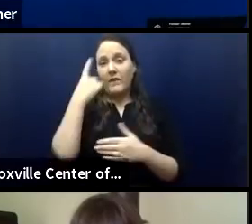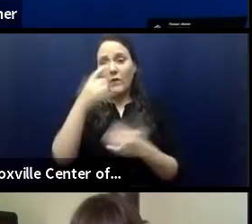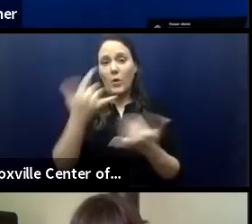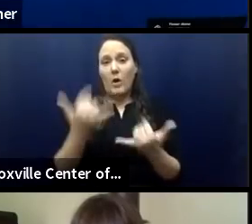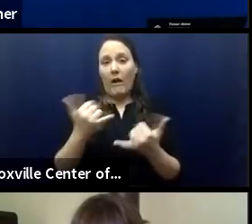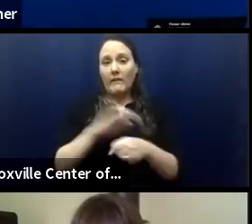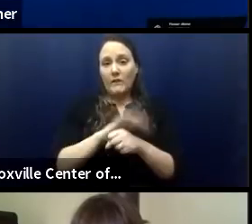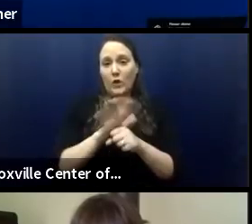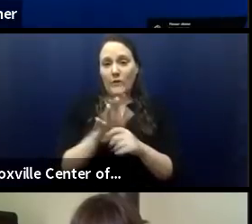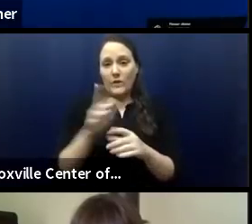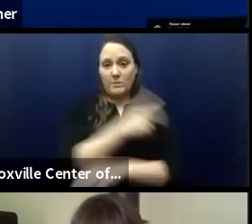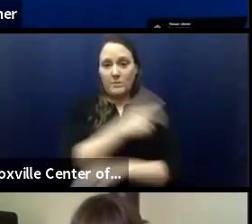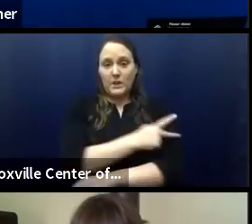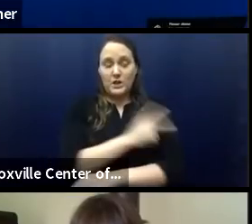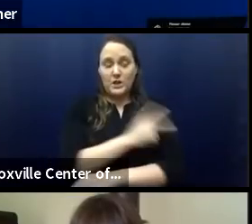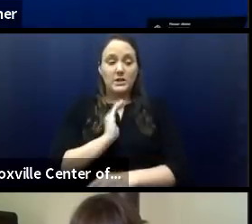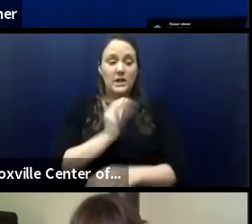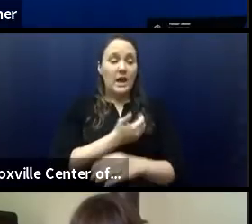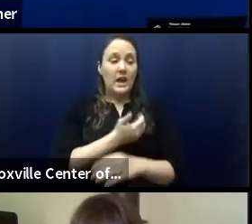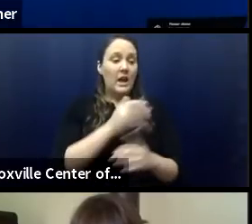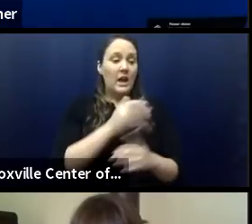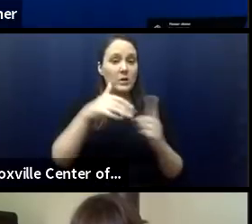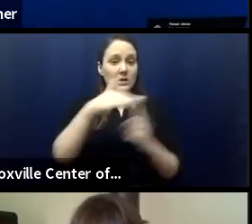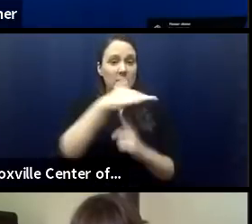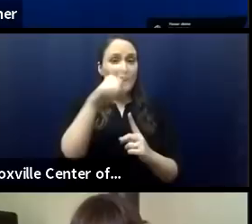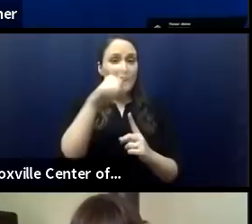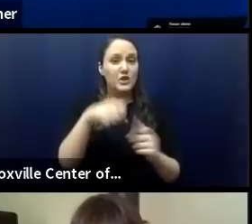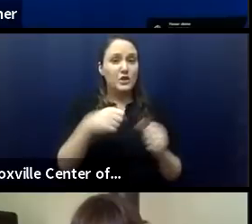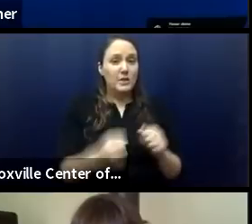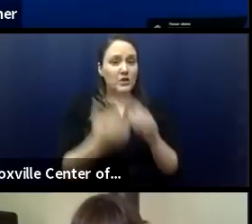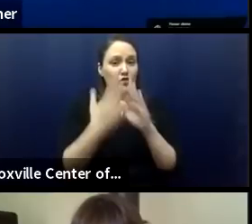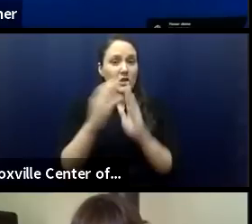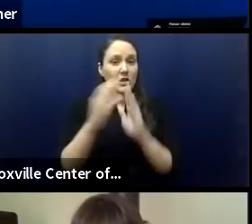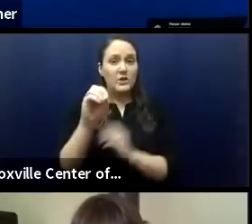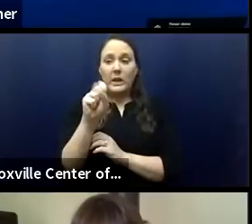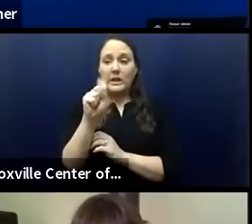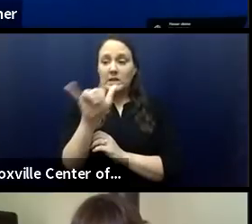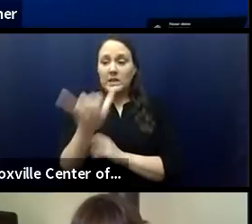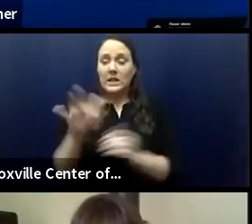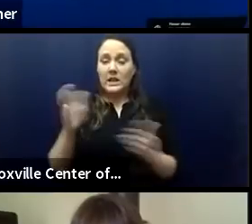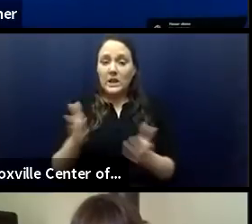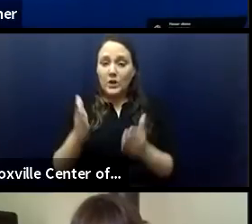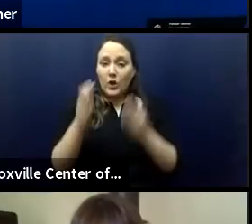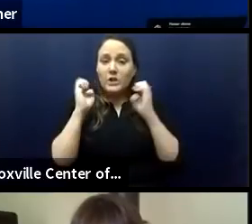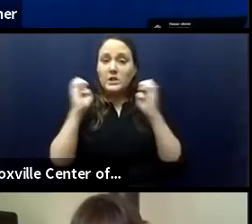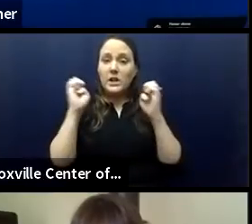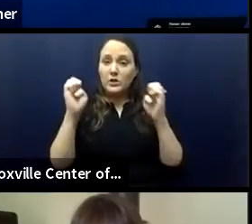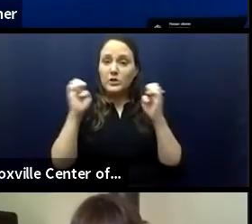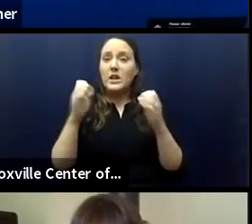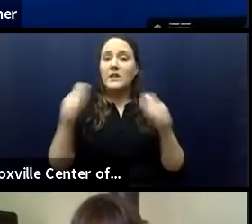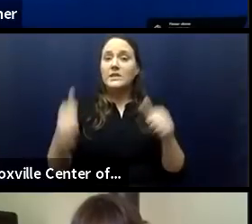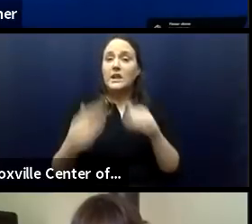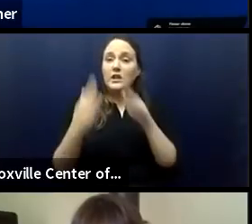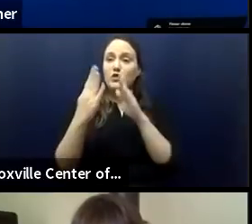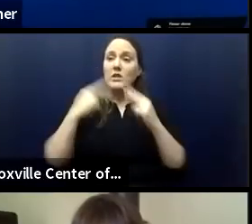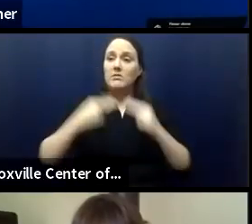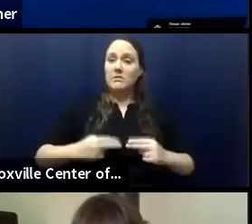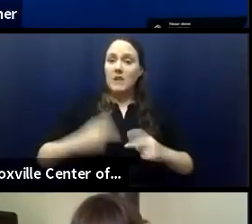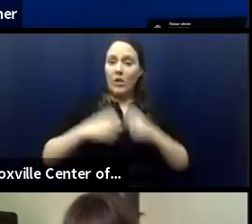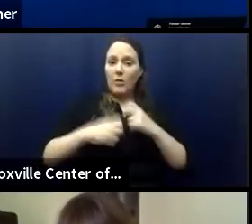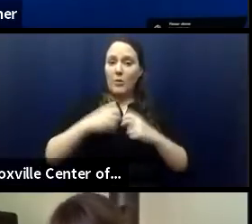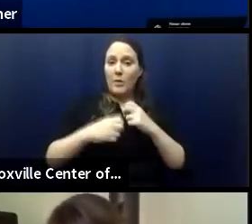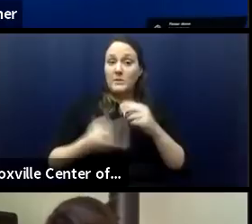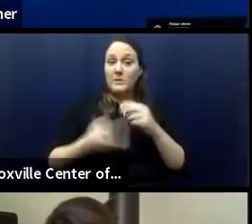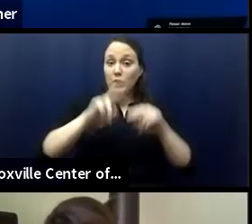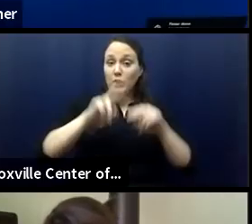Our society should be attacking obesity and encouraging exercise and trying to address the health disparities that increase the risk of COVID-19. But just this